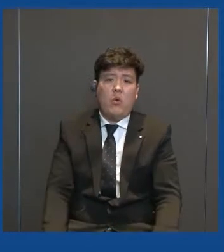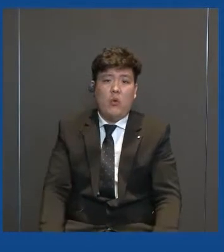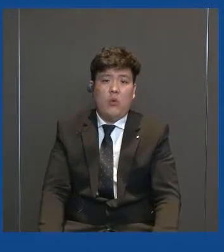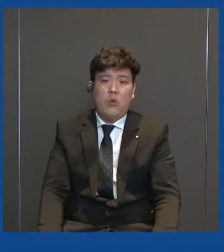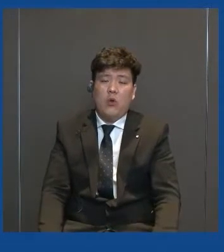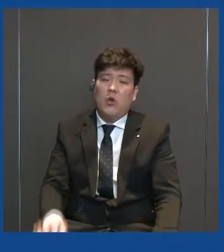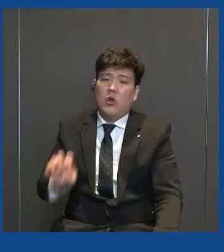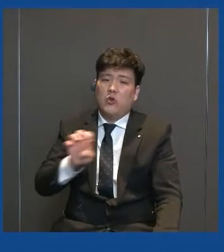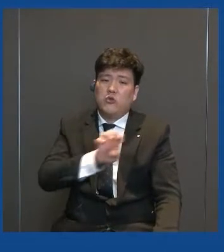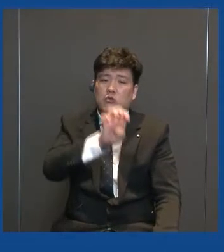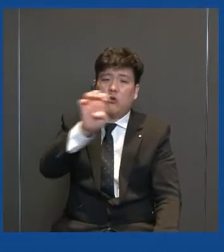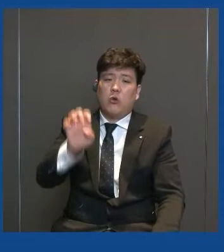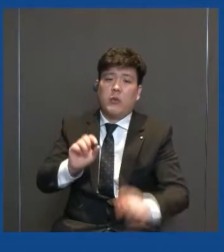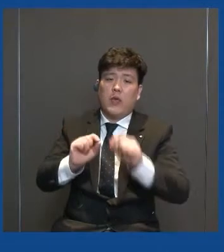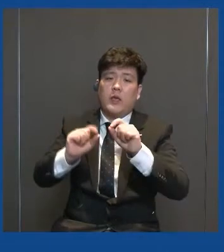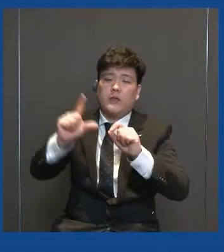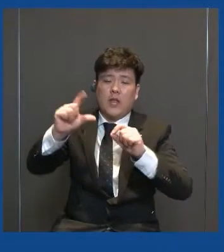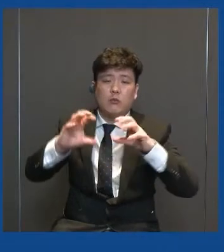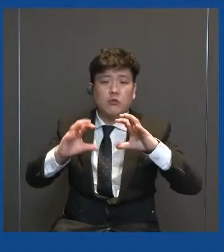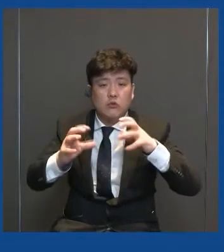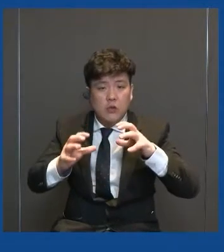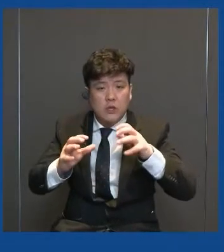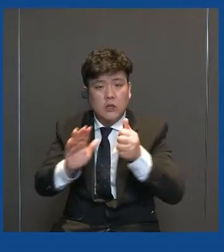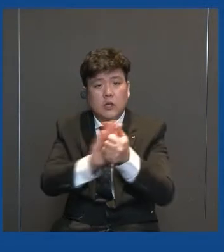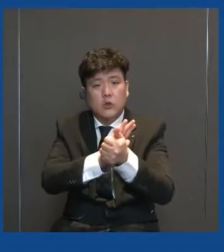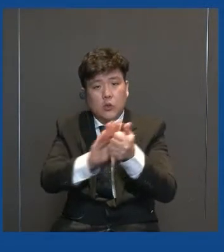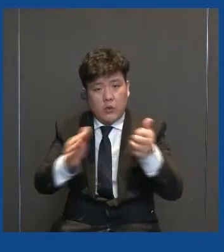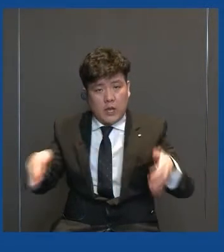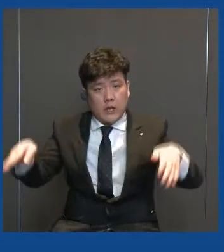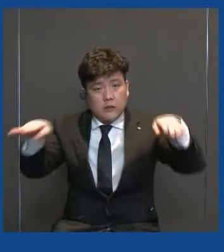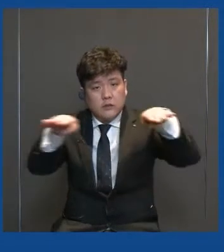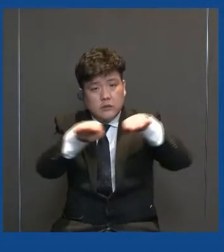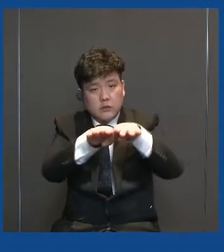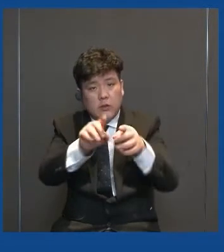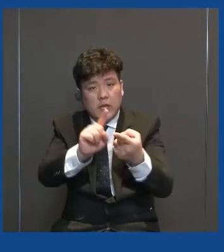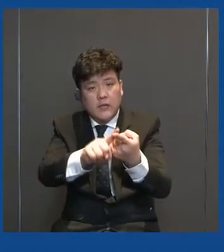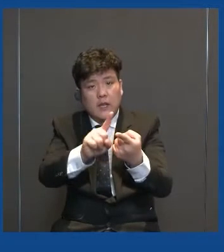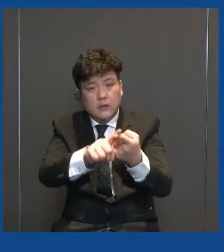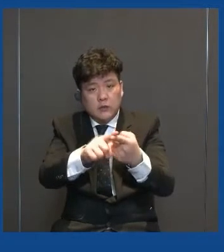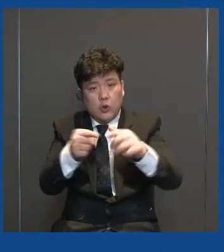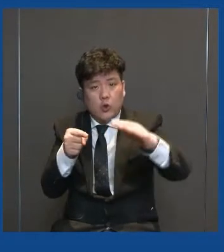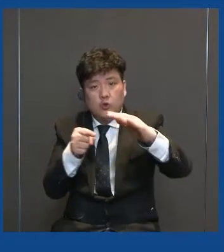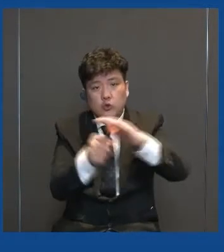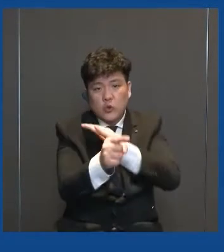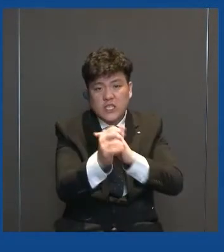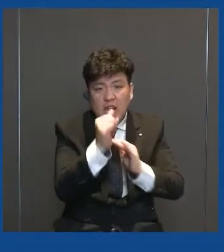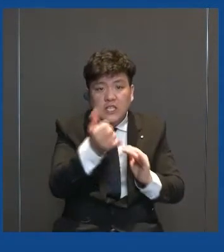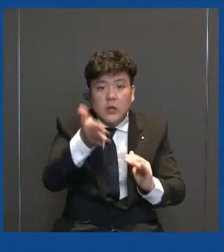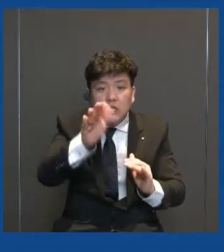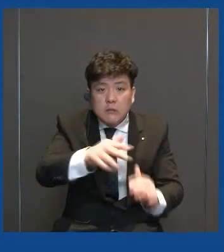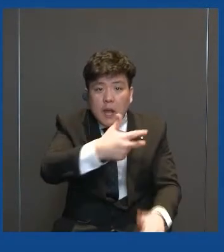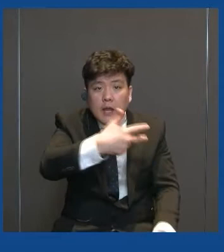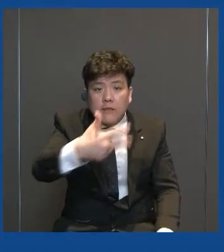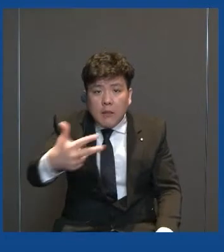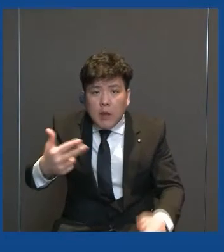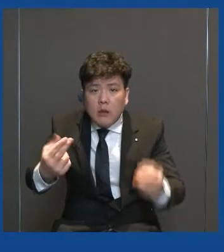most countries have withdrawn the restrictions a lot faster than Denmark or made